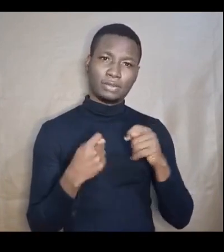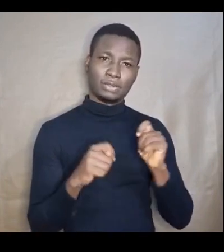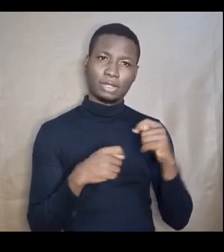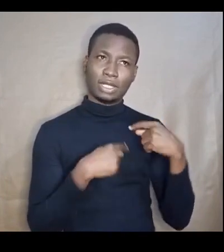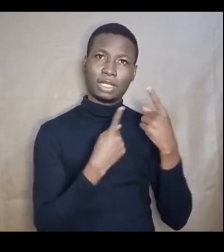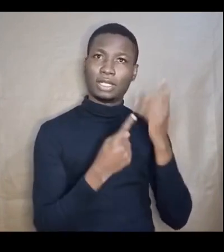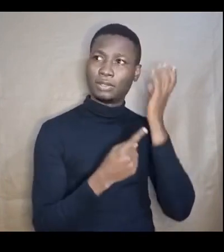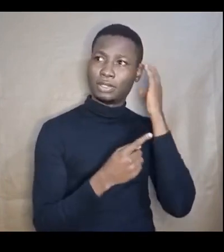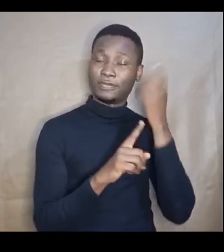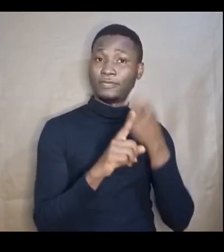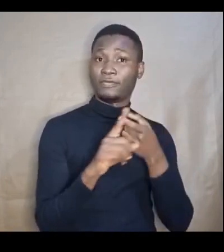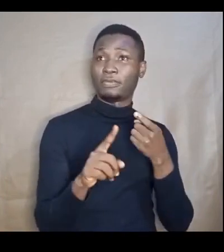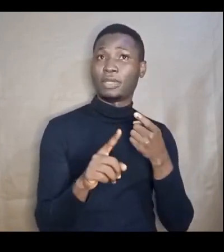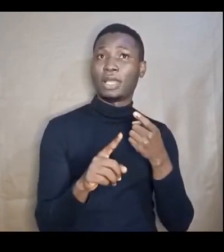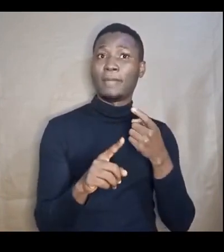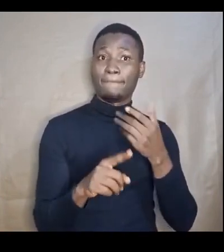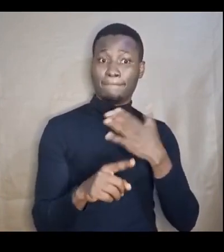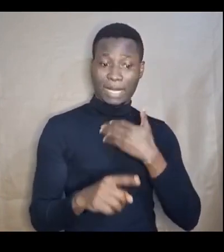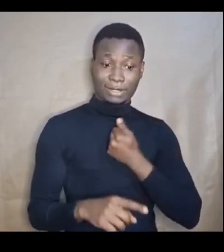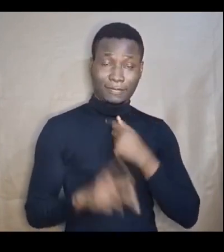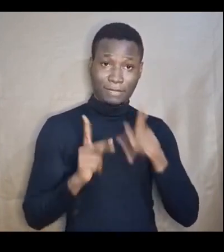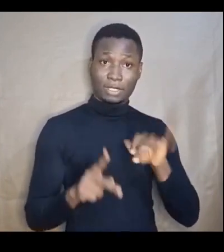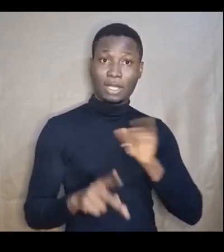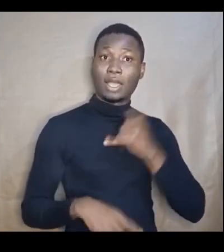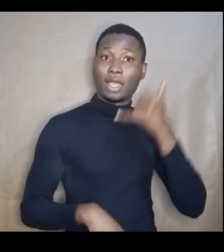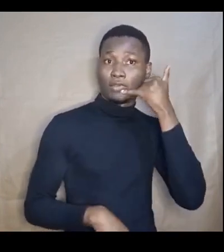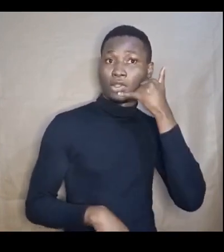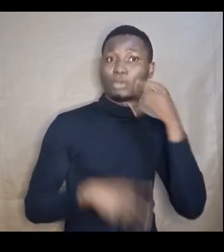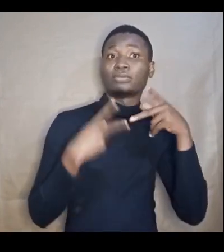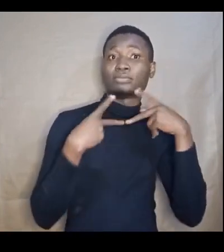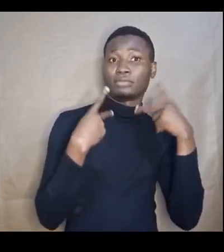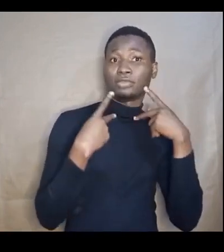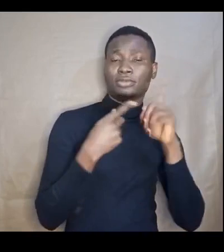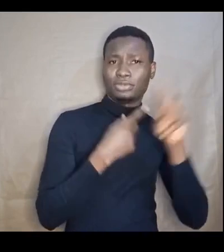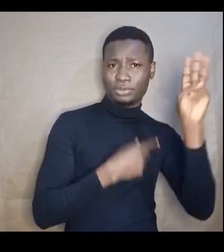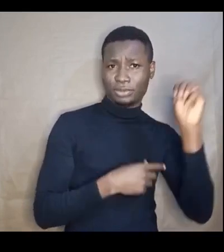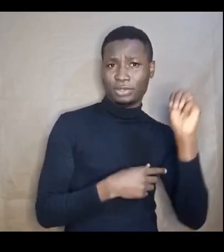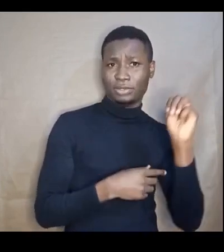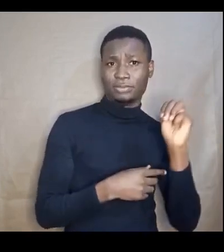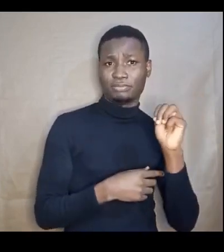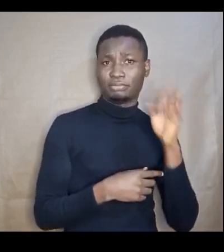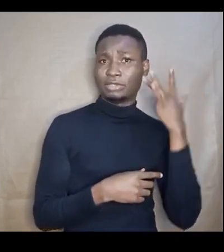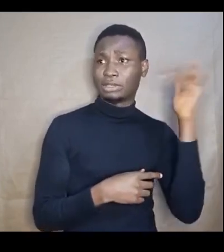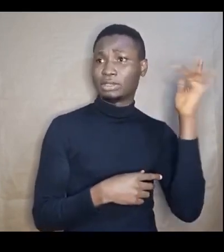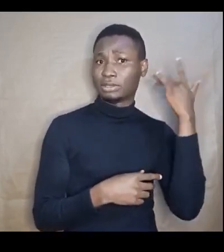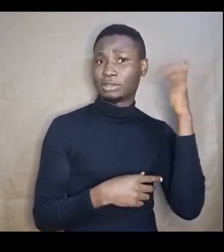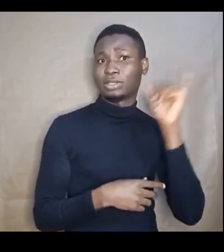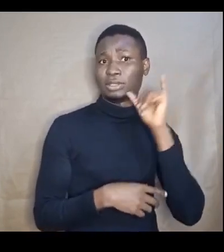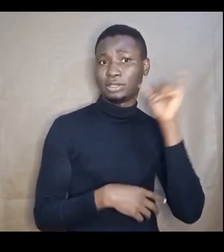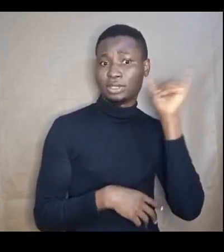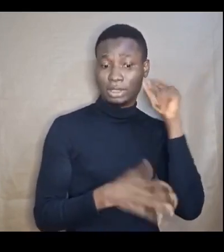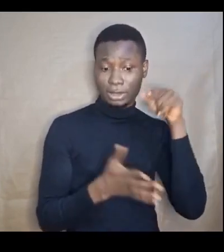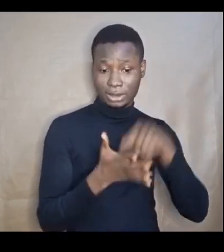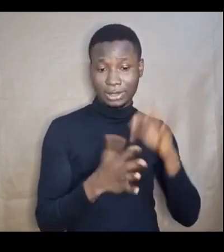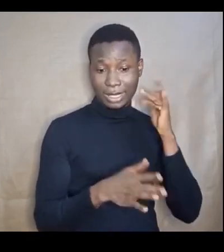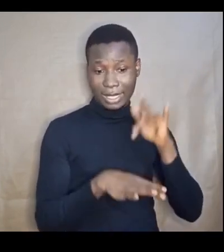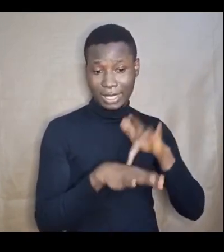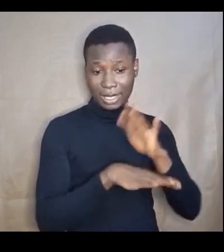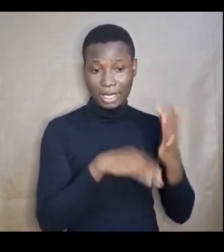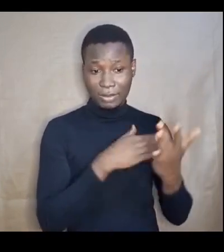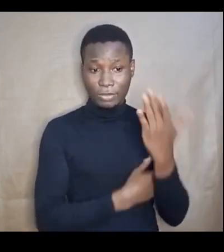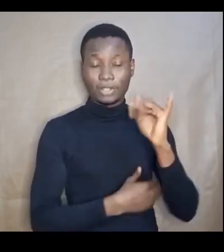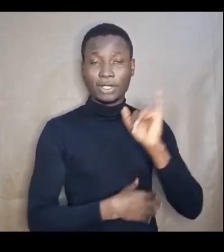what happened, I called him myself. I placed a call. I called. It rang out yesterday, and I called him again this morning. I wanted to